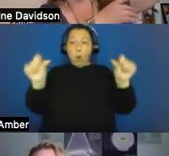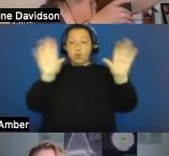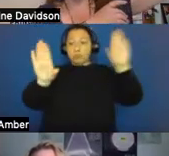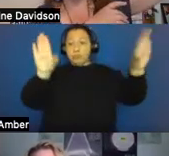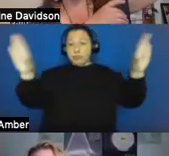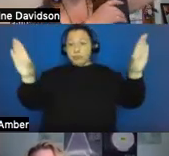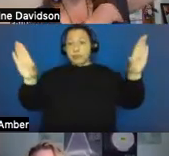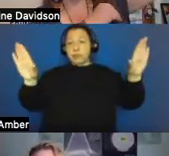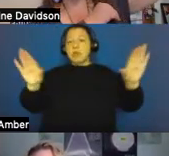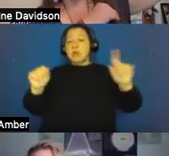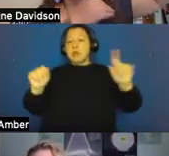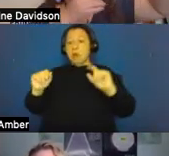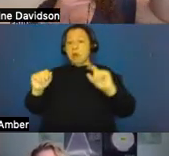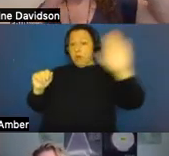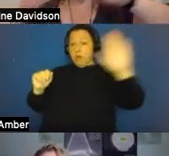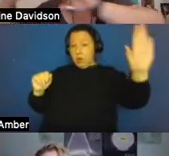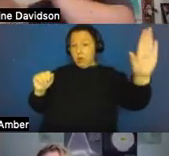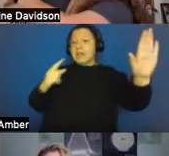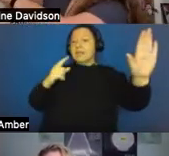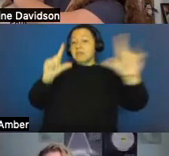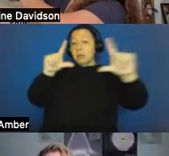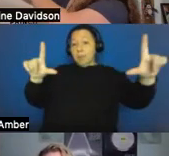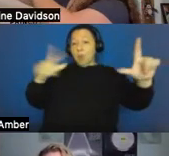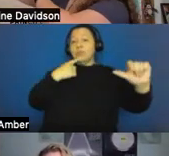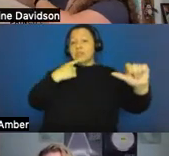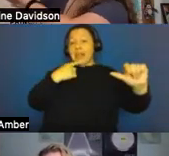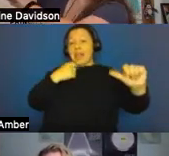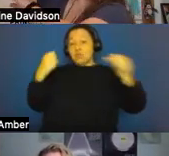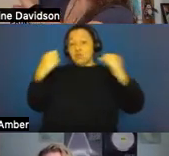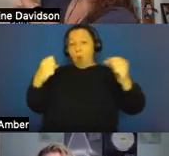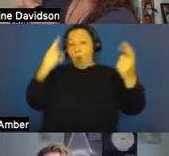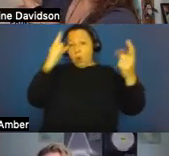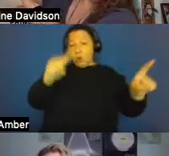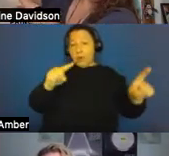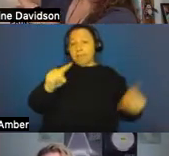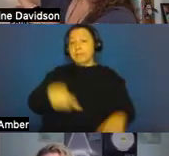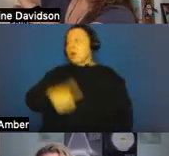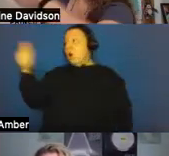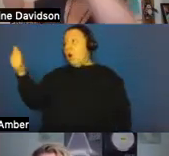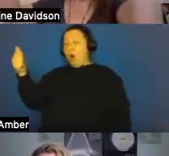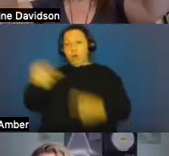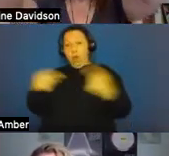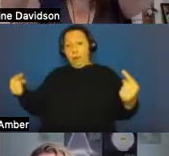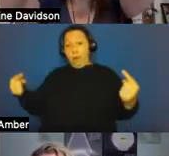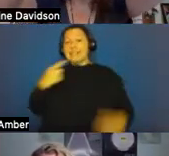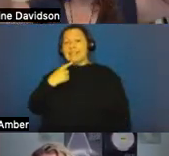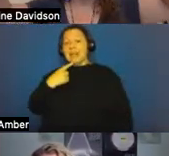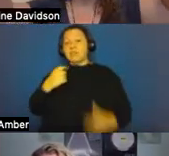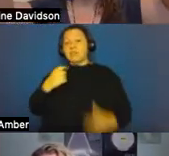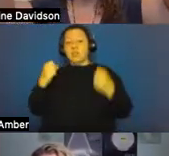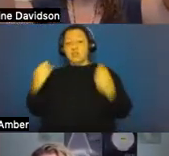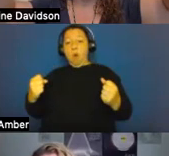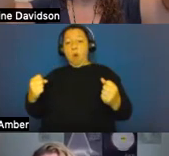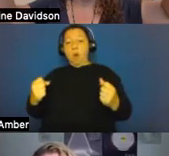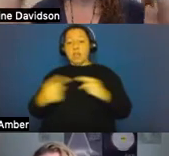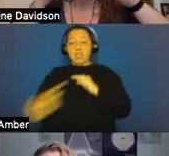poster says strongly agree. And then on the other side, it's going to say strongly disagree. And then in the middle, it's going to say somewhere